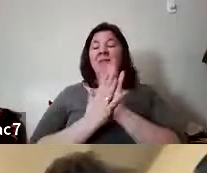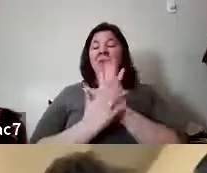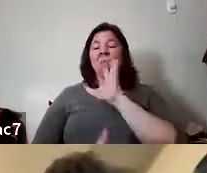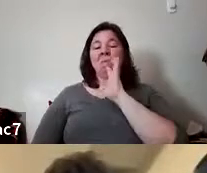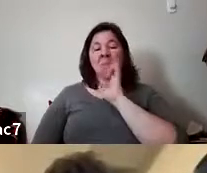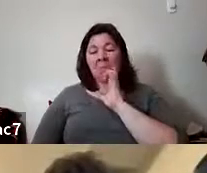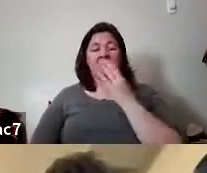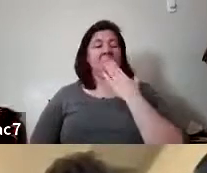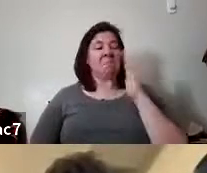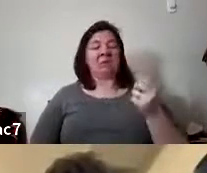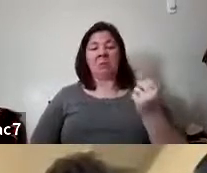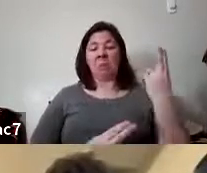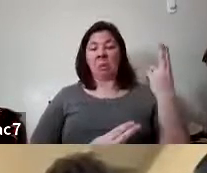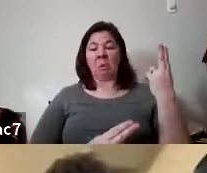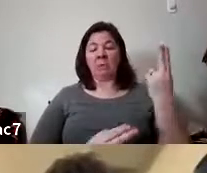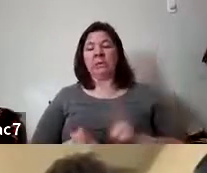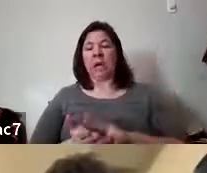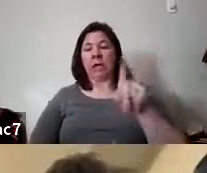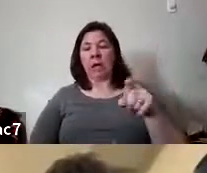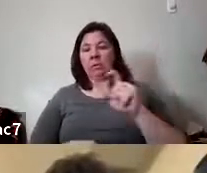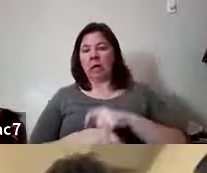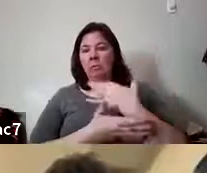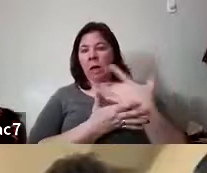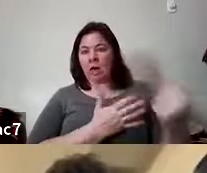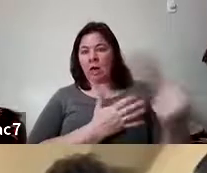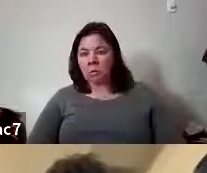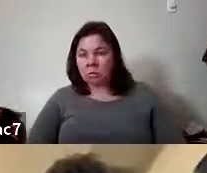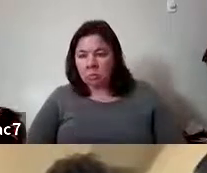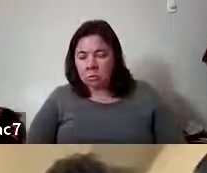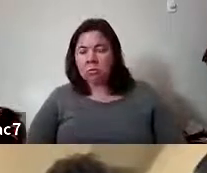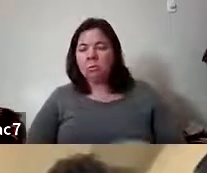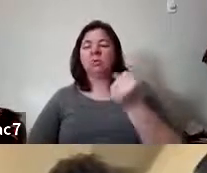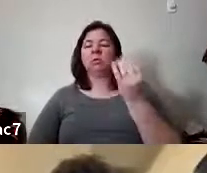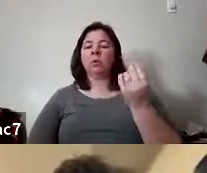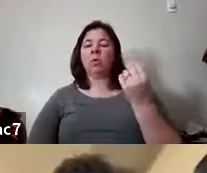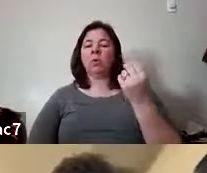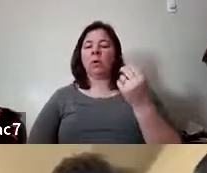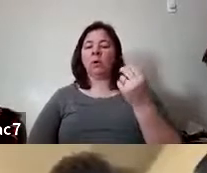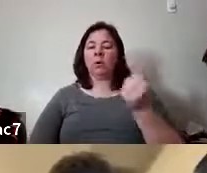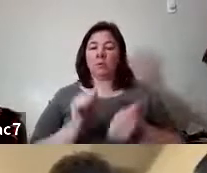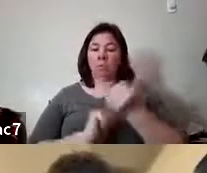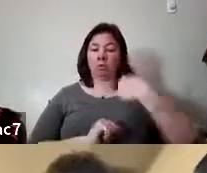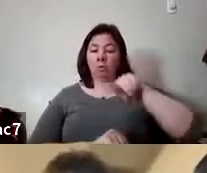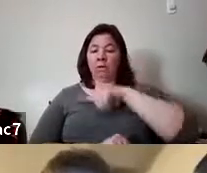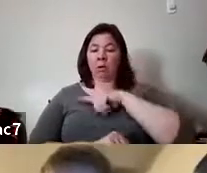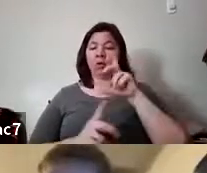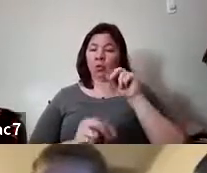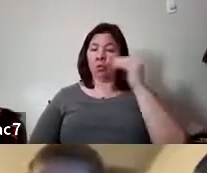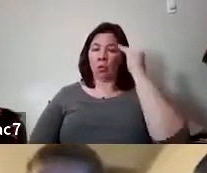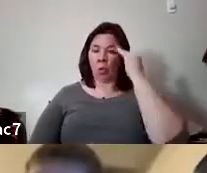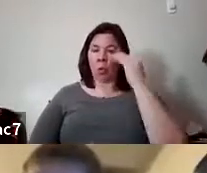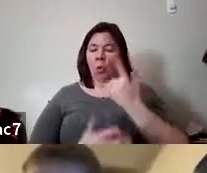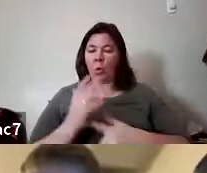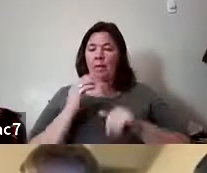up immediately. Do you know what CATMO is? Seems like a majority of us actually do know what CATMO